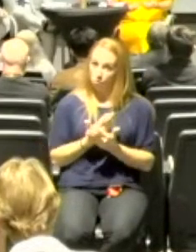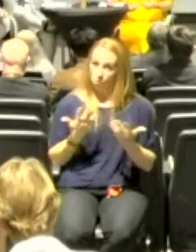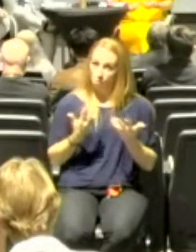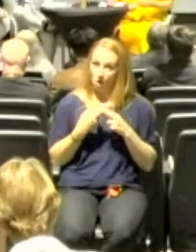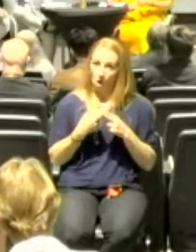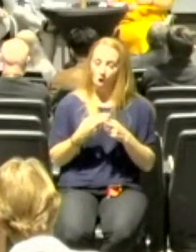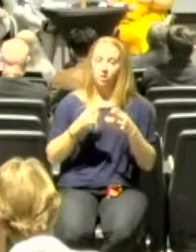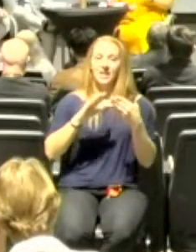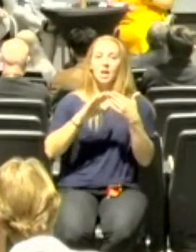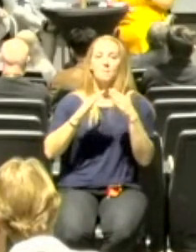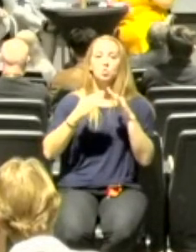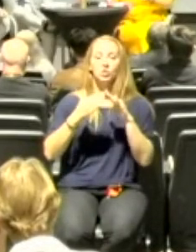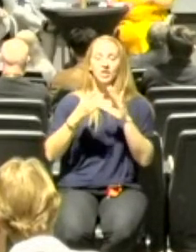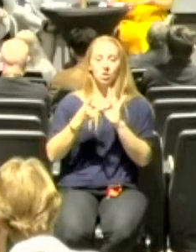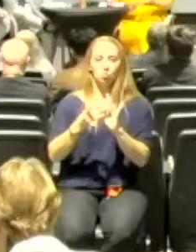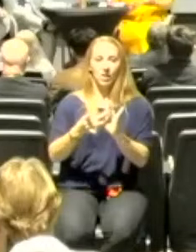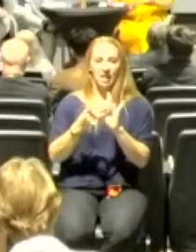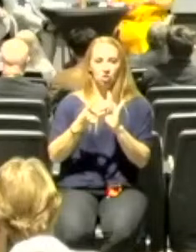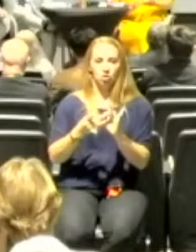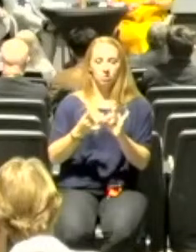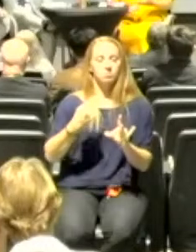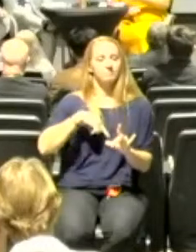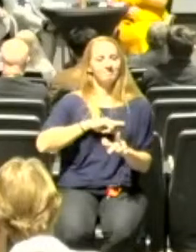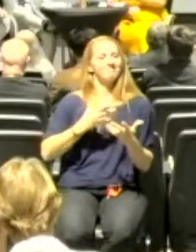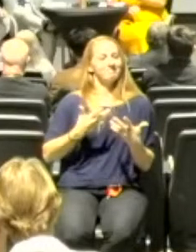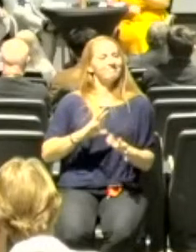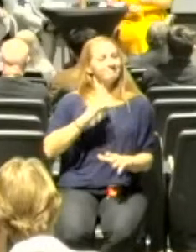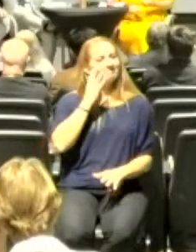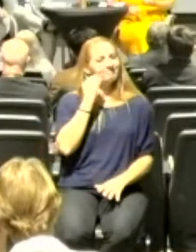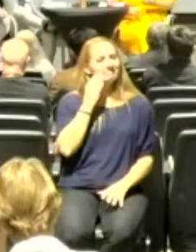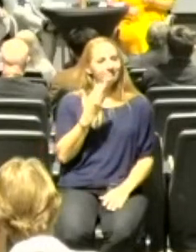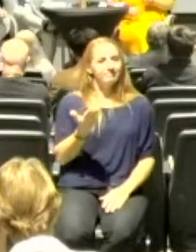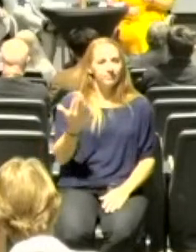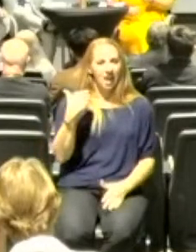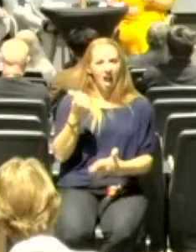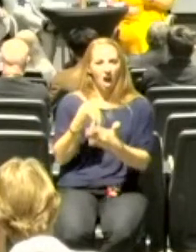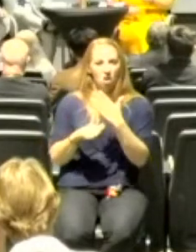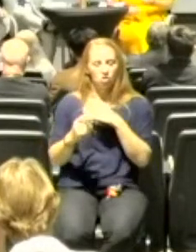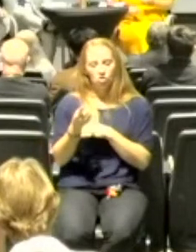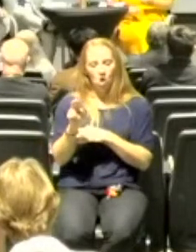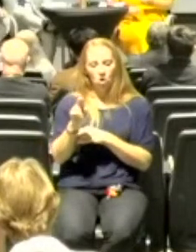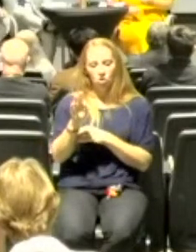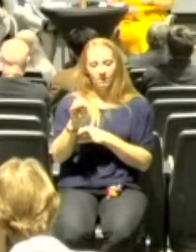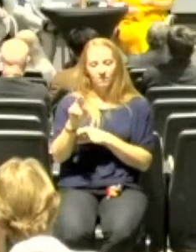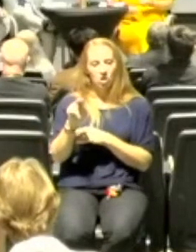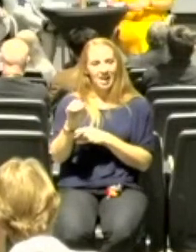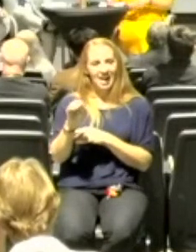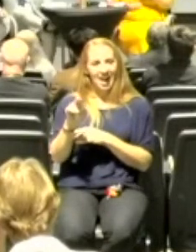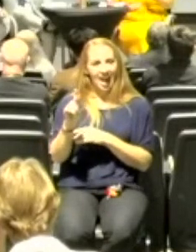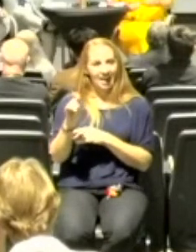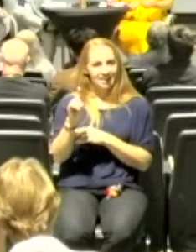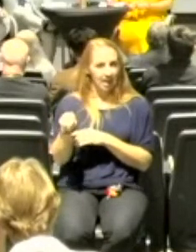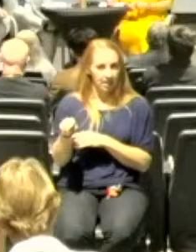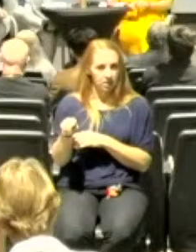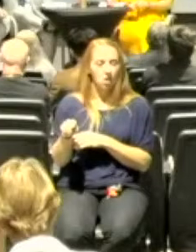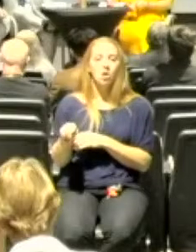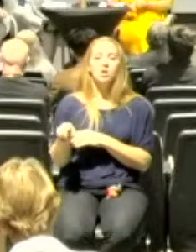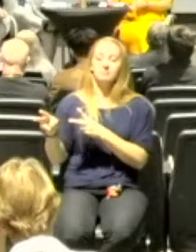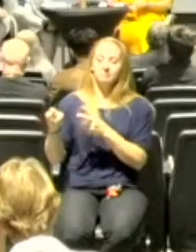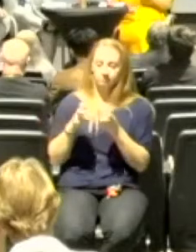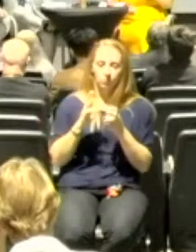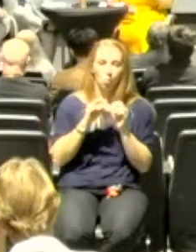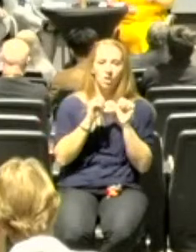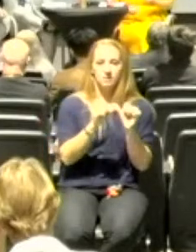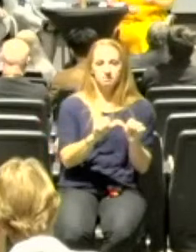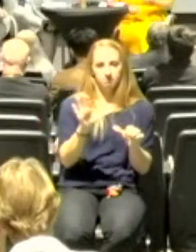community relations. And we've done some things with this in the past, and it's been under Dr. Fernandez. She's done a fantastic job. We're going to continue some of